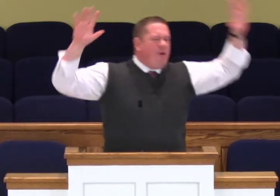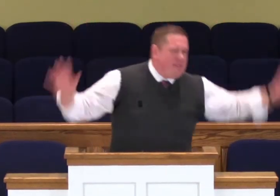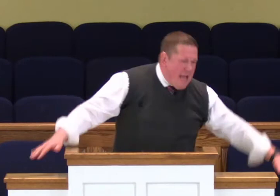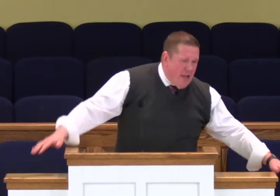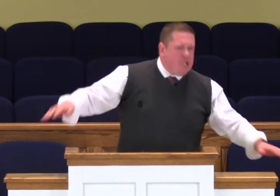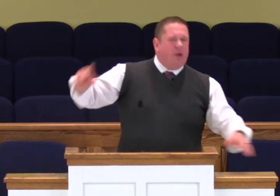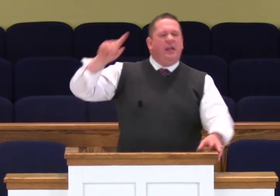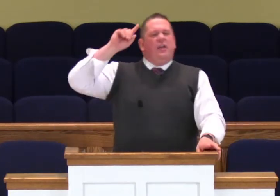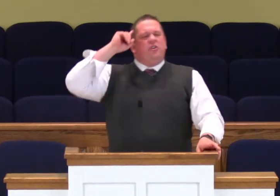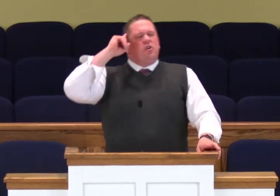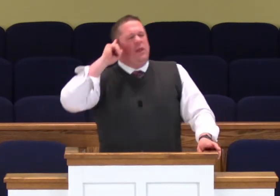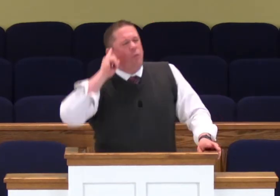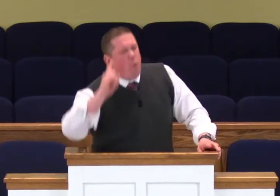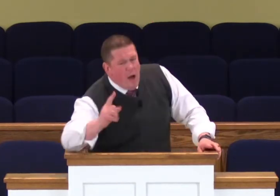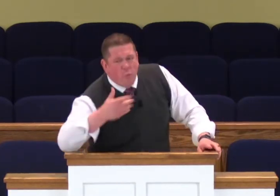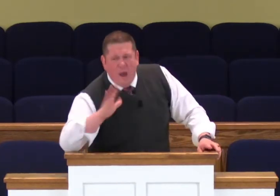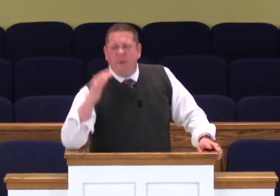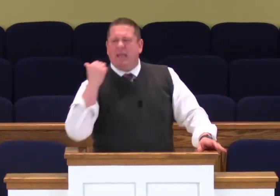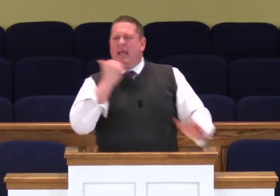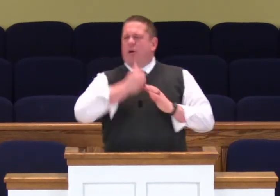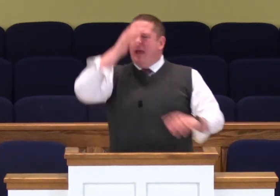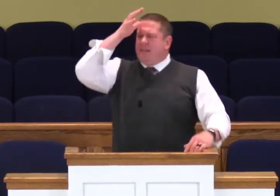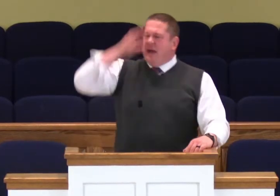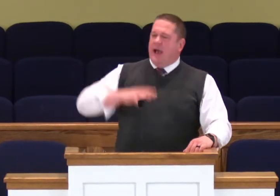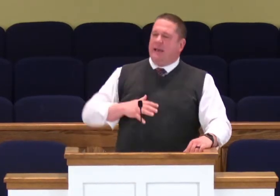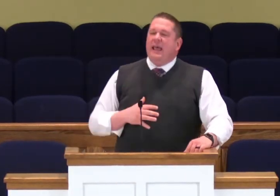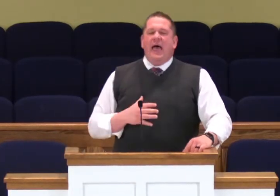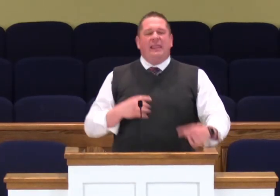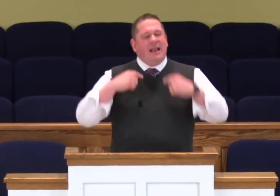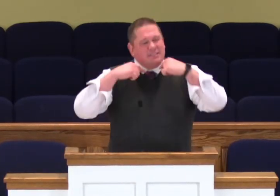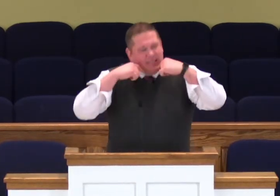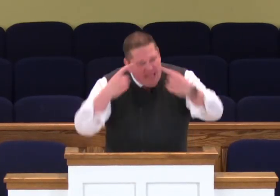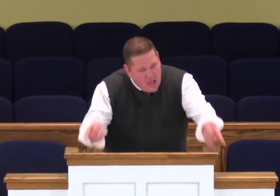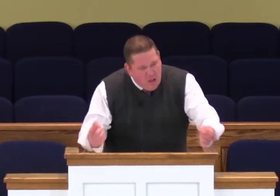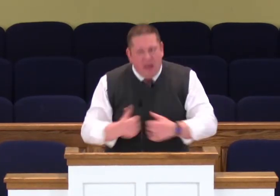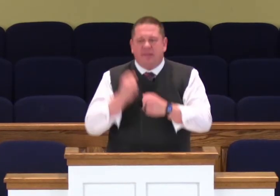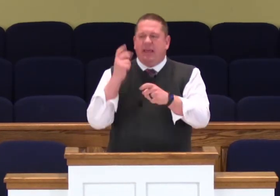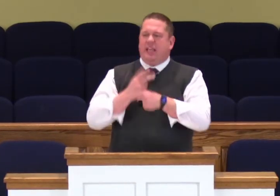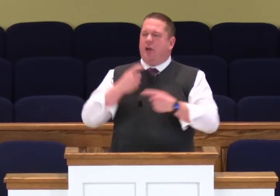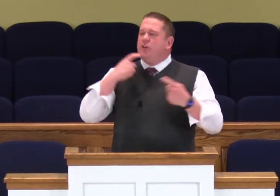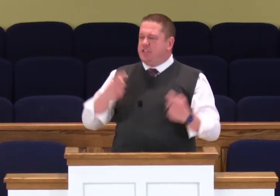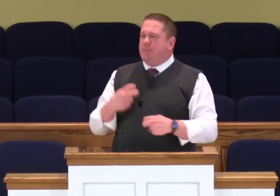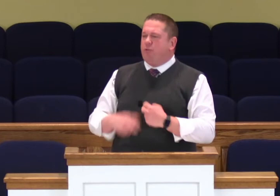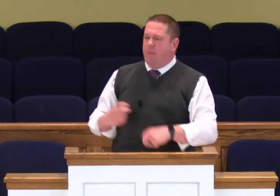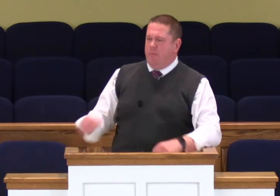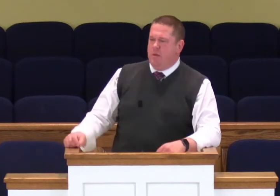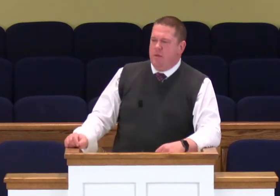we get right down to it, there's only one way we can help mankind, and that is to tell them how to take